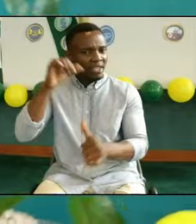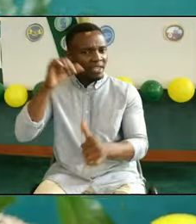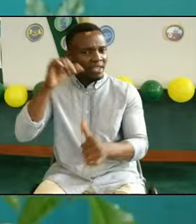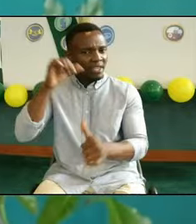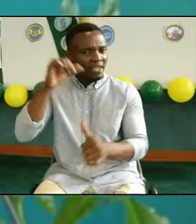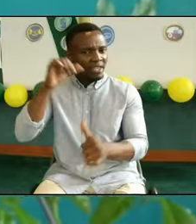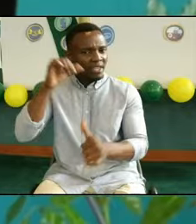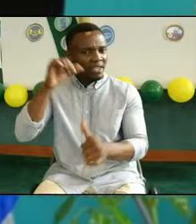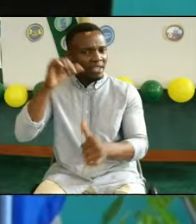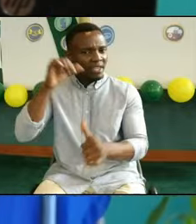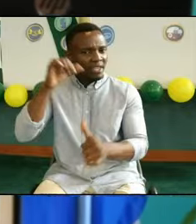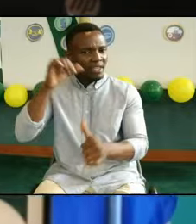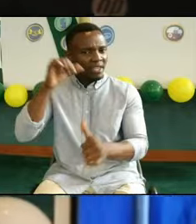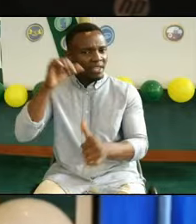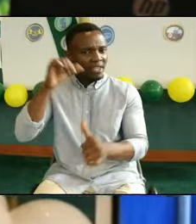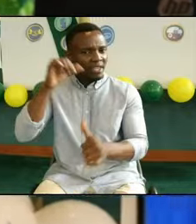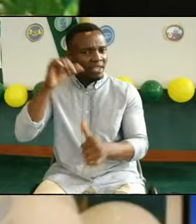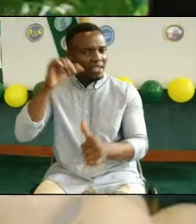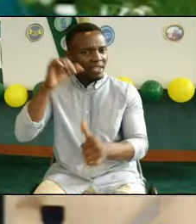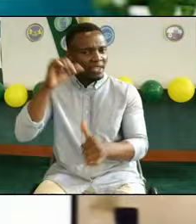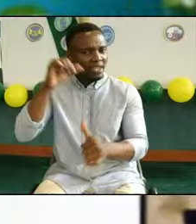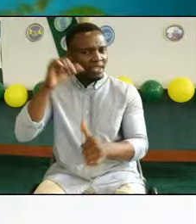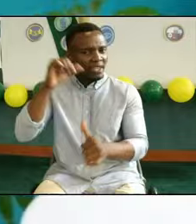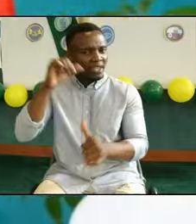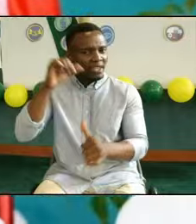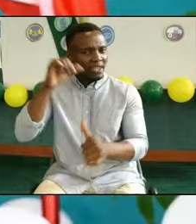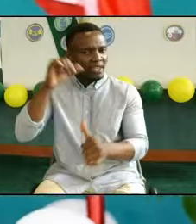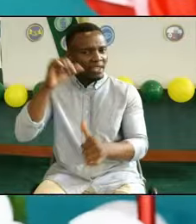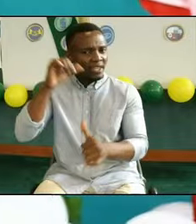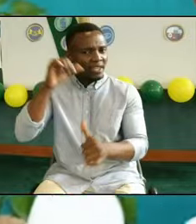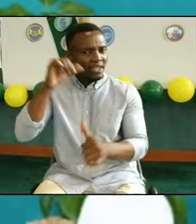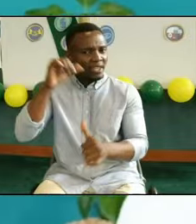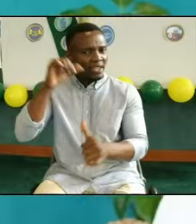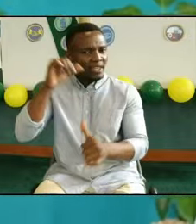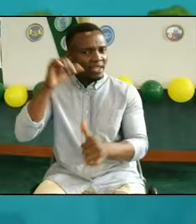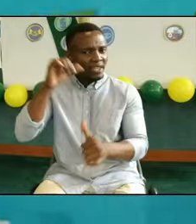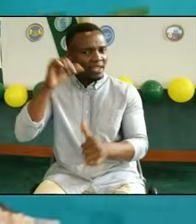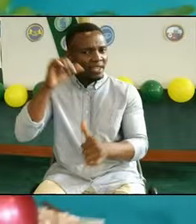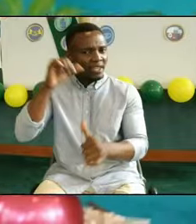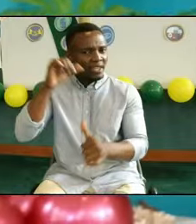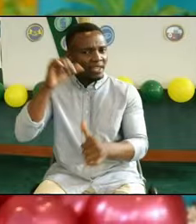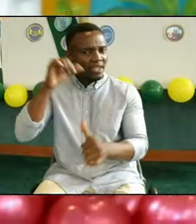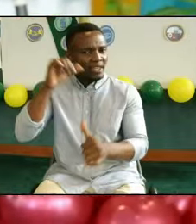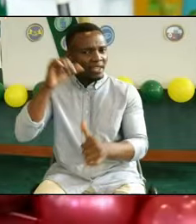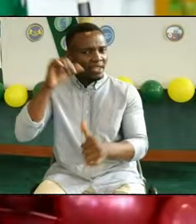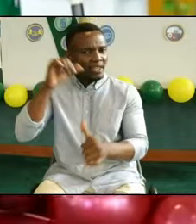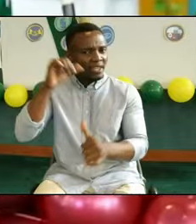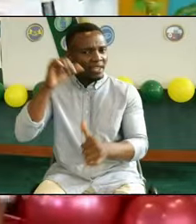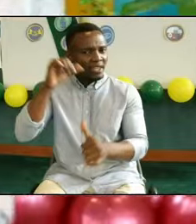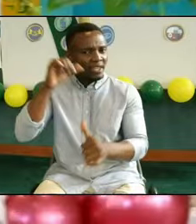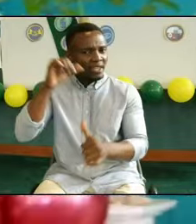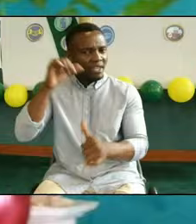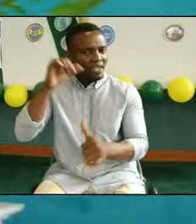always it is the firstborn son who received the double portion of the inheritance of the father. It is something that is being